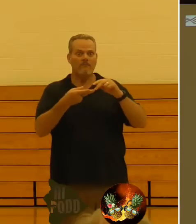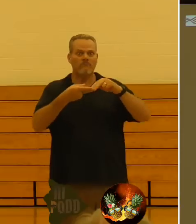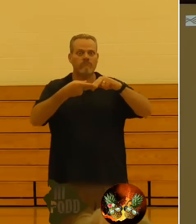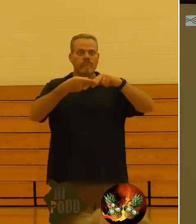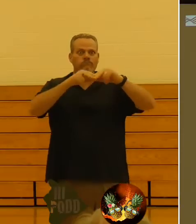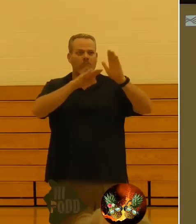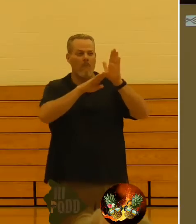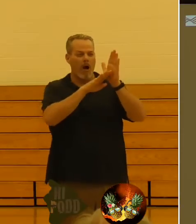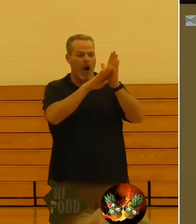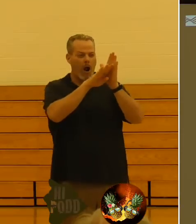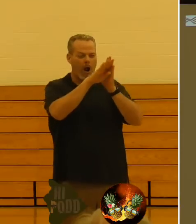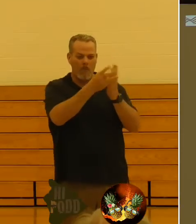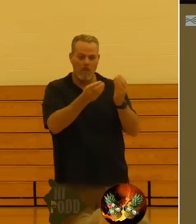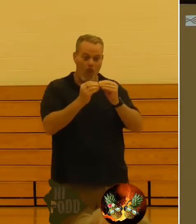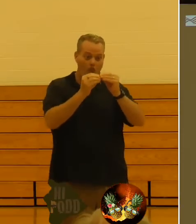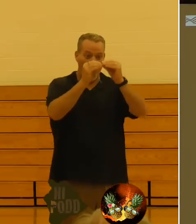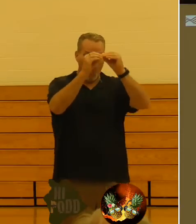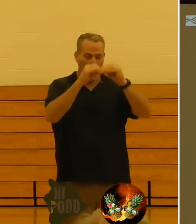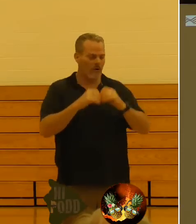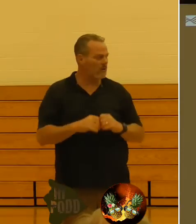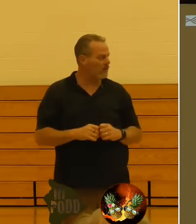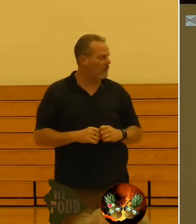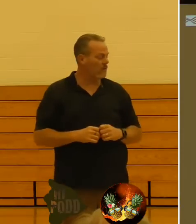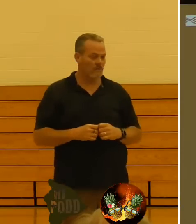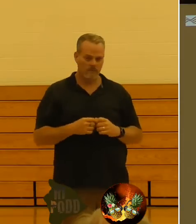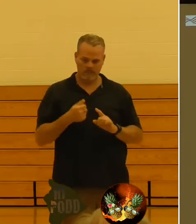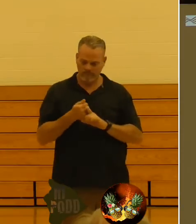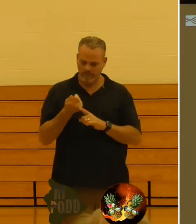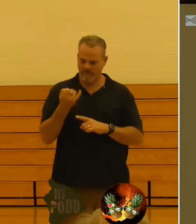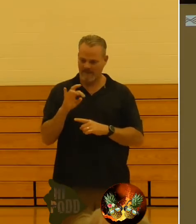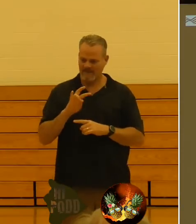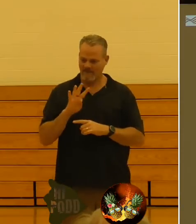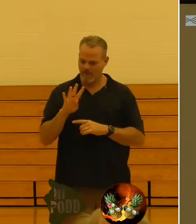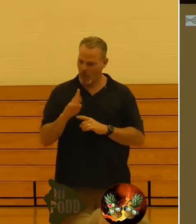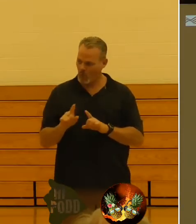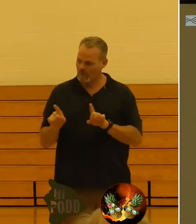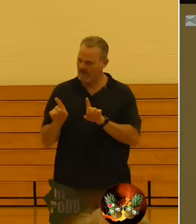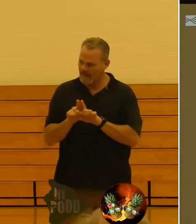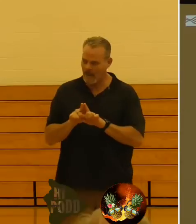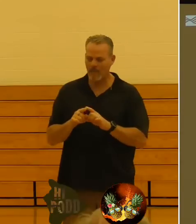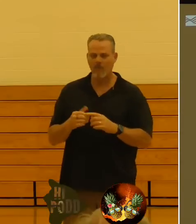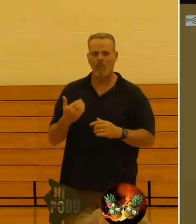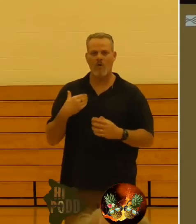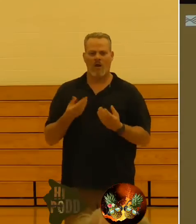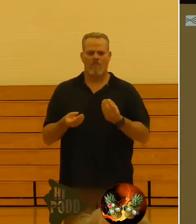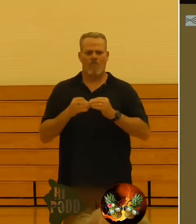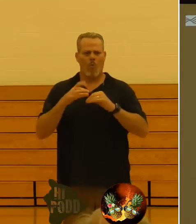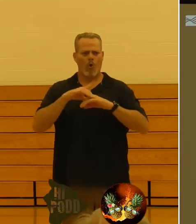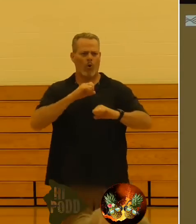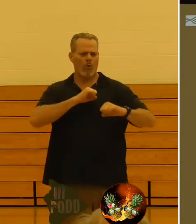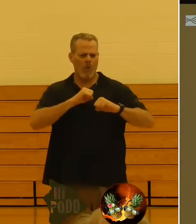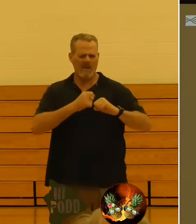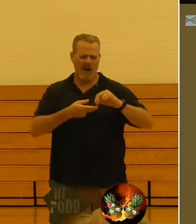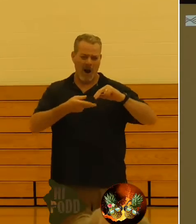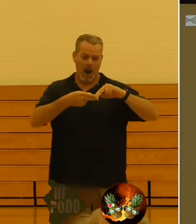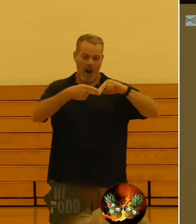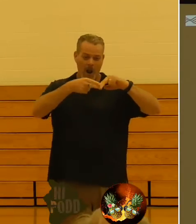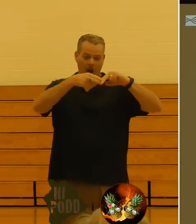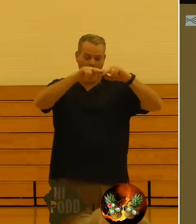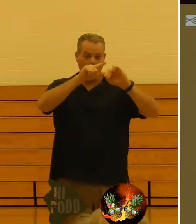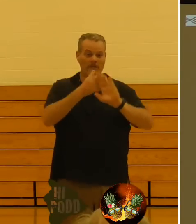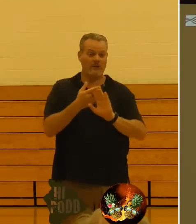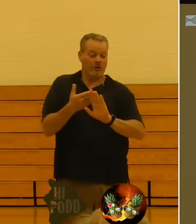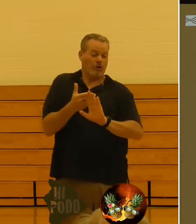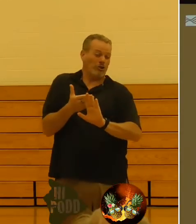increases. In 1984, the same kind of thing. We had a ramping up of earthquakes, and just before the eruption, you can